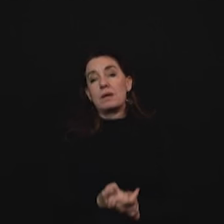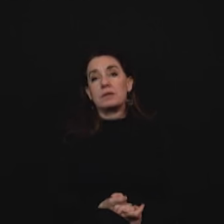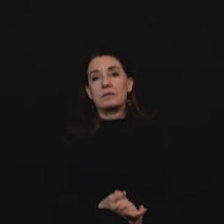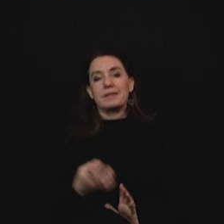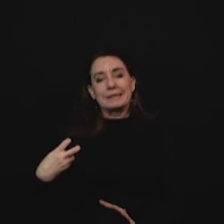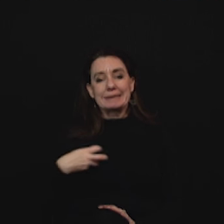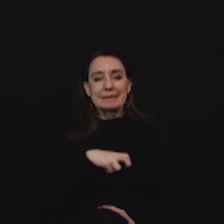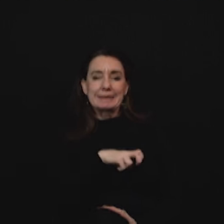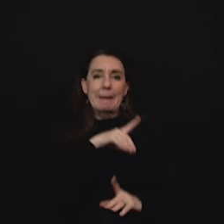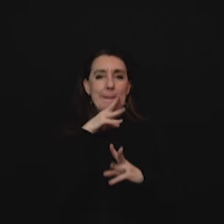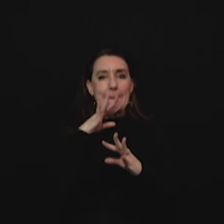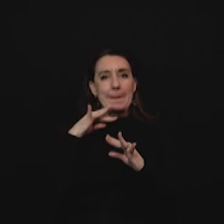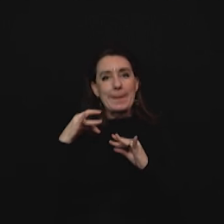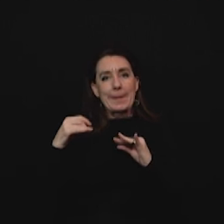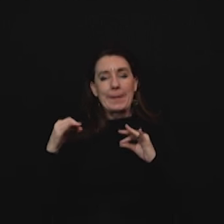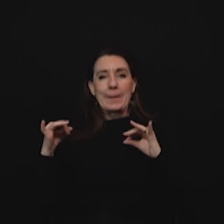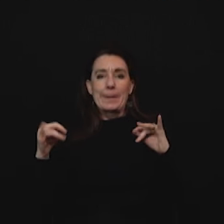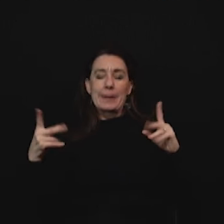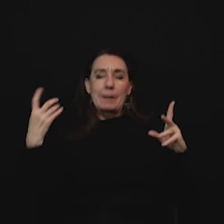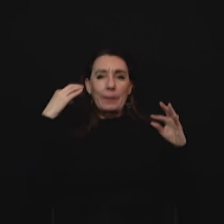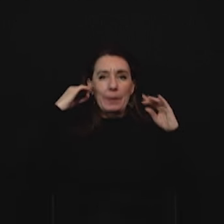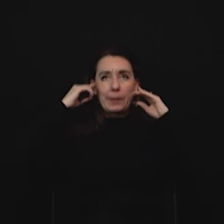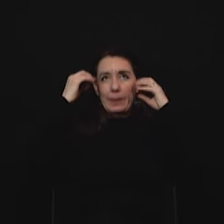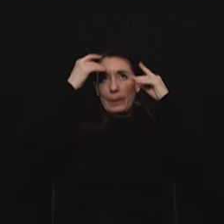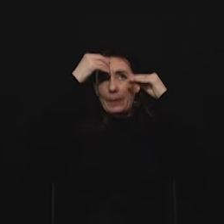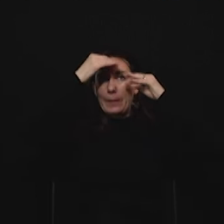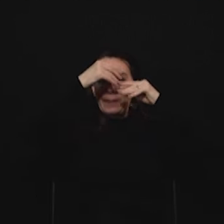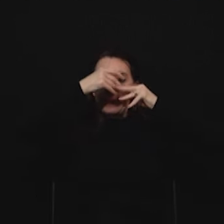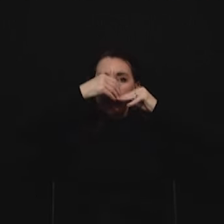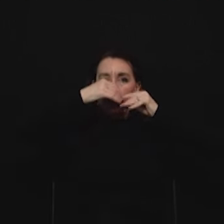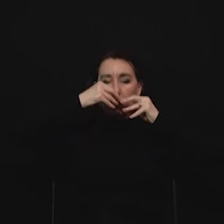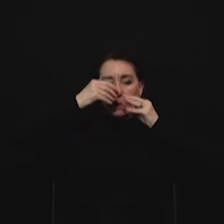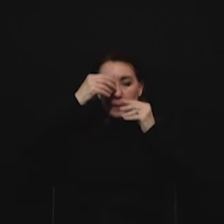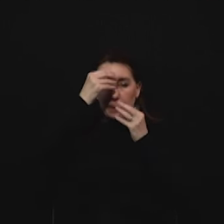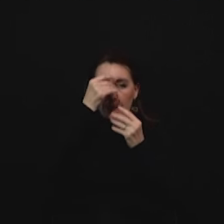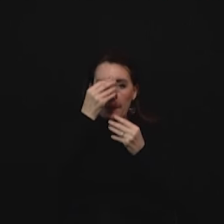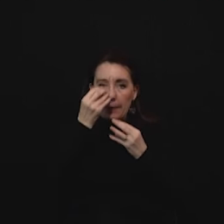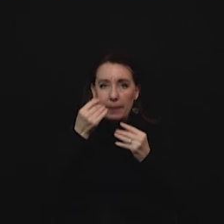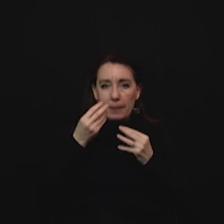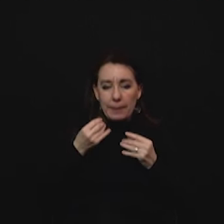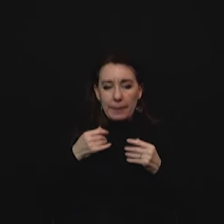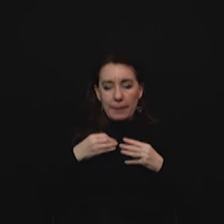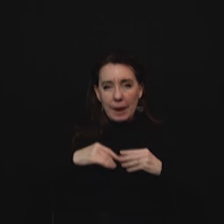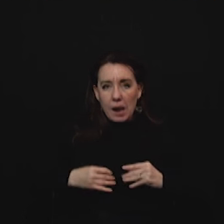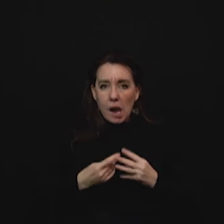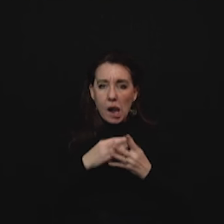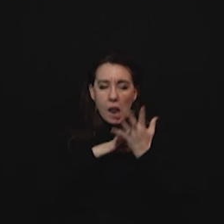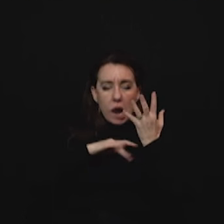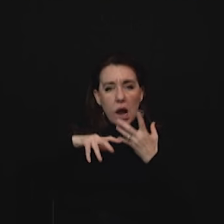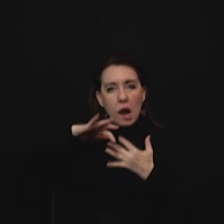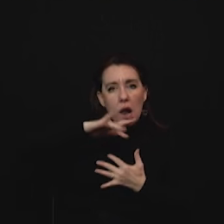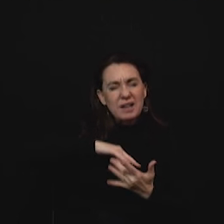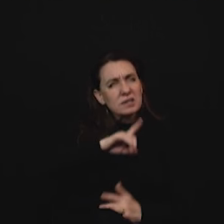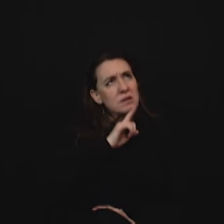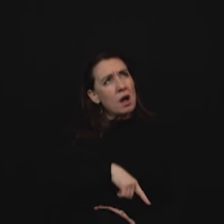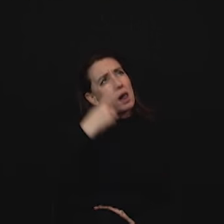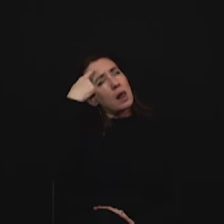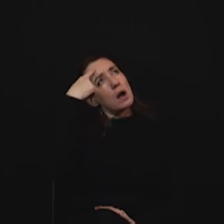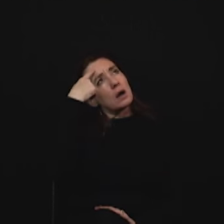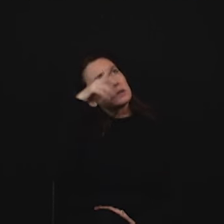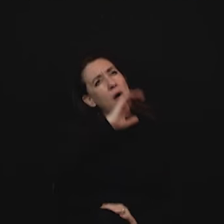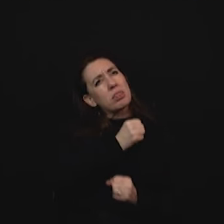snake's words hissed into their ears and sunk down deep into their hearts like poison. Does God love me?